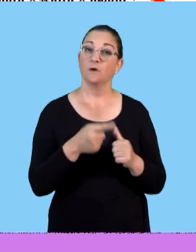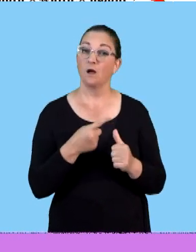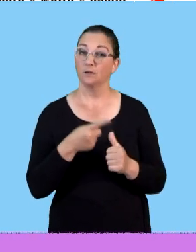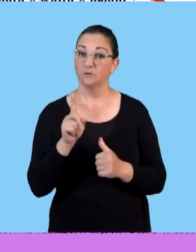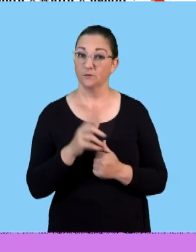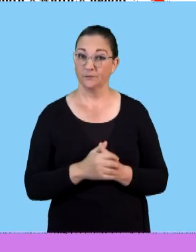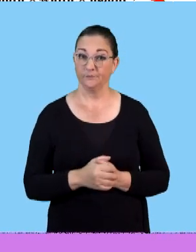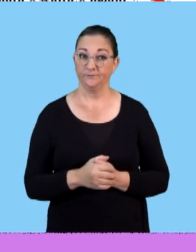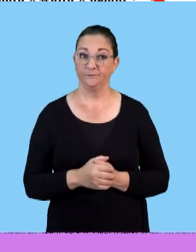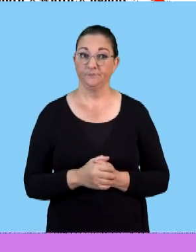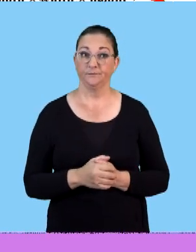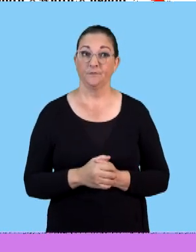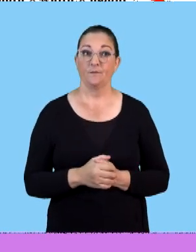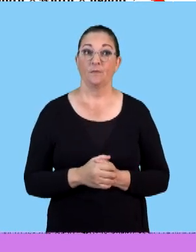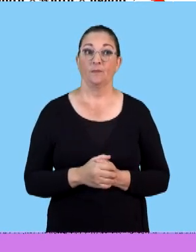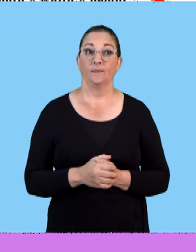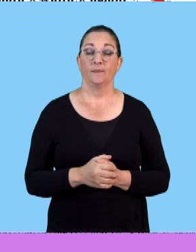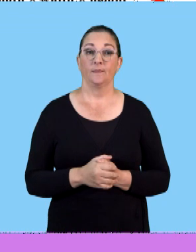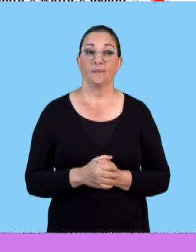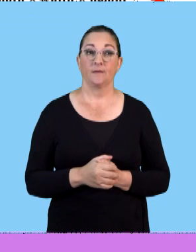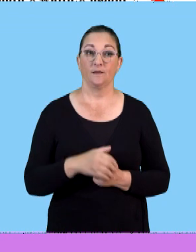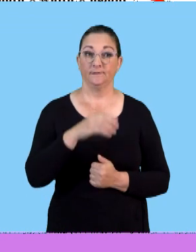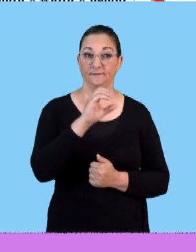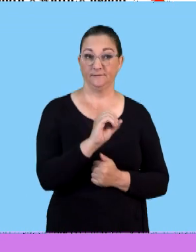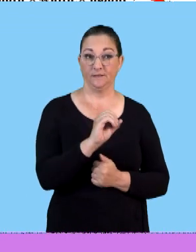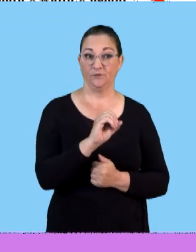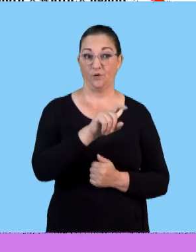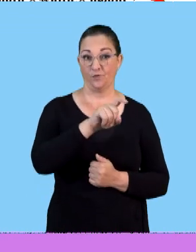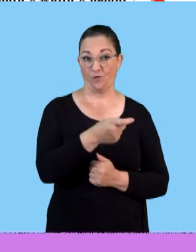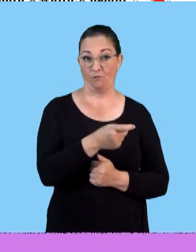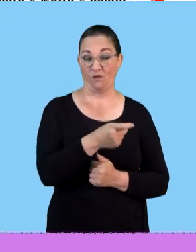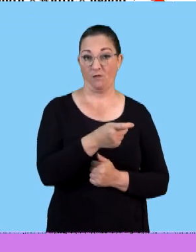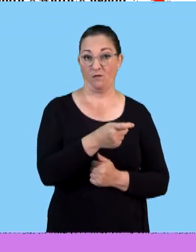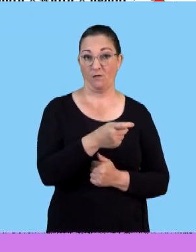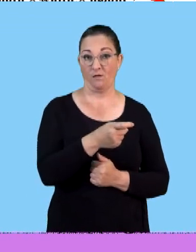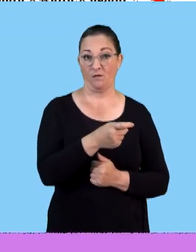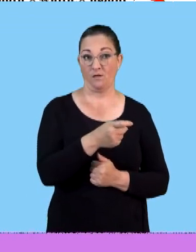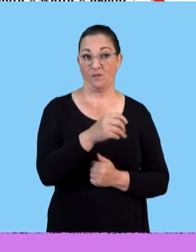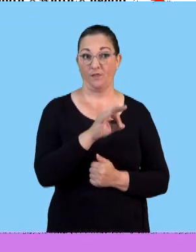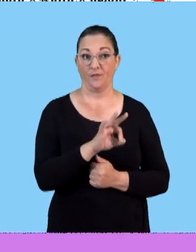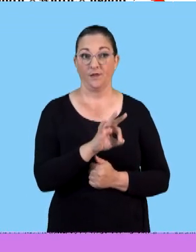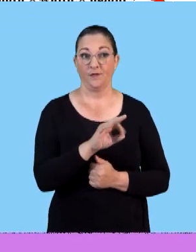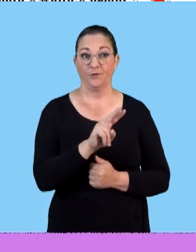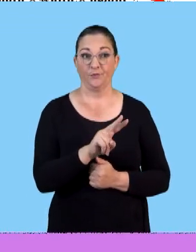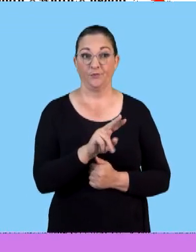0.4625. So that will give us exterior volume of what? Of